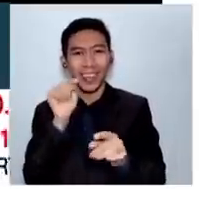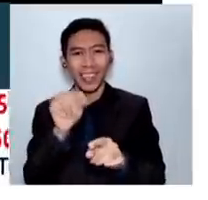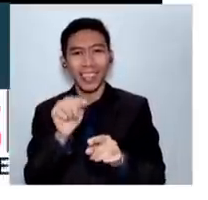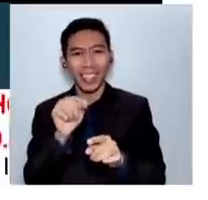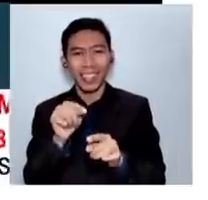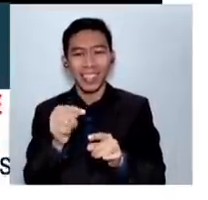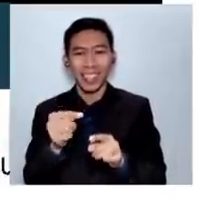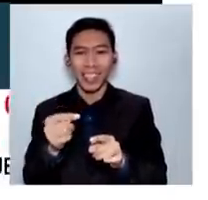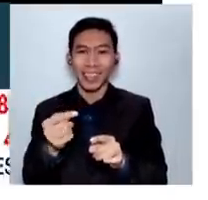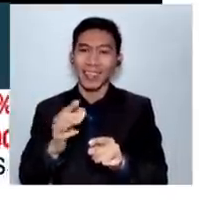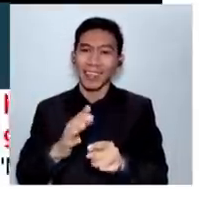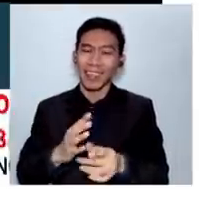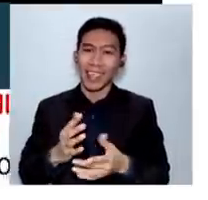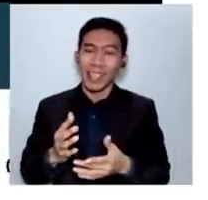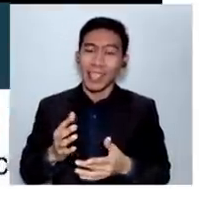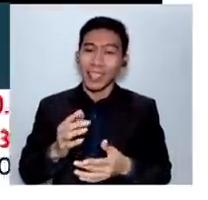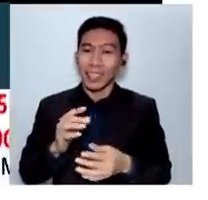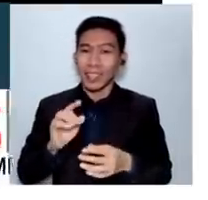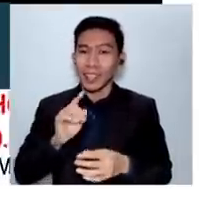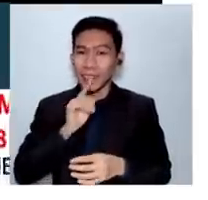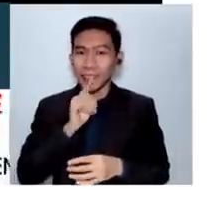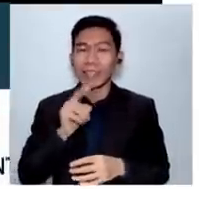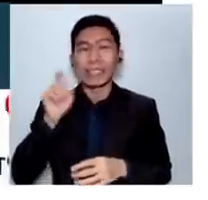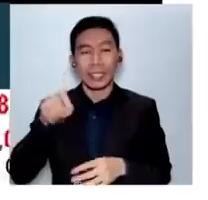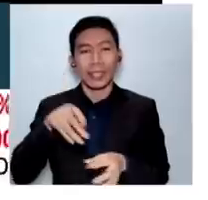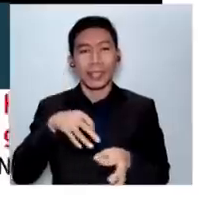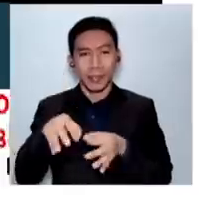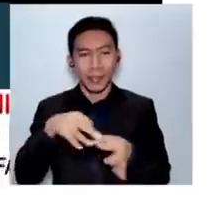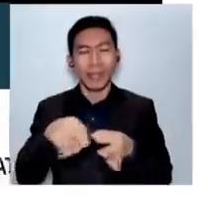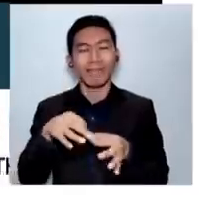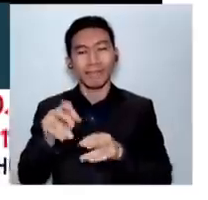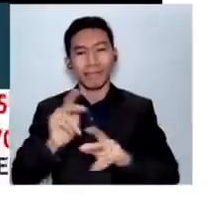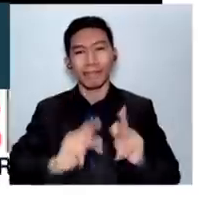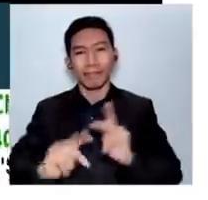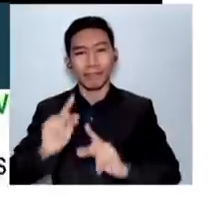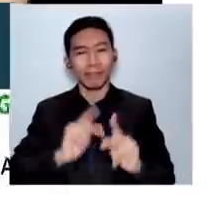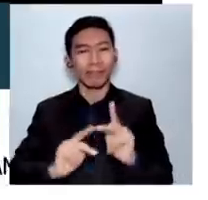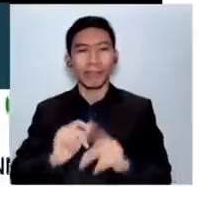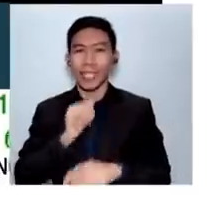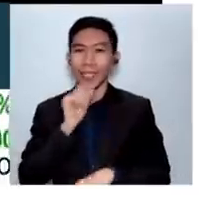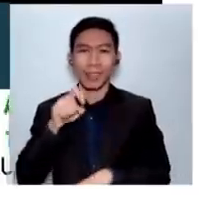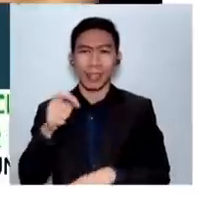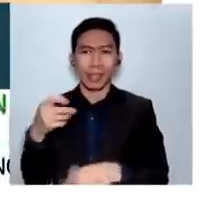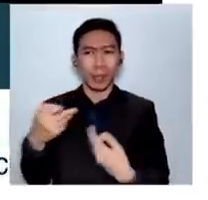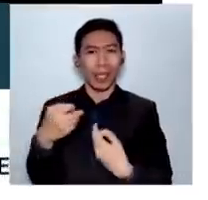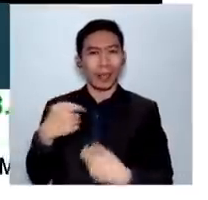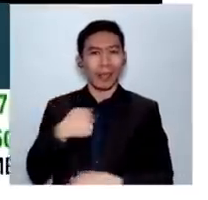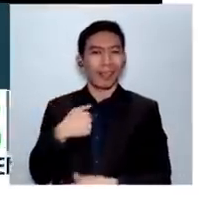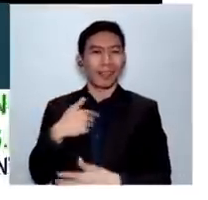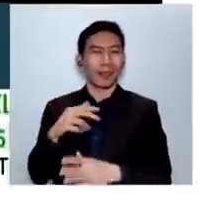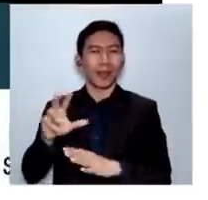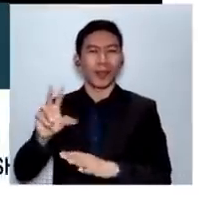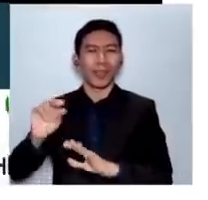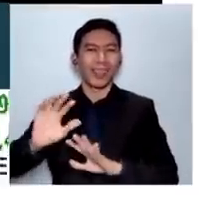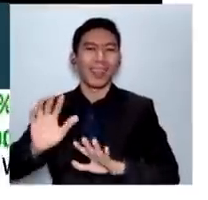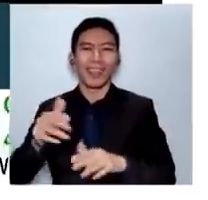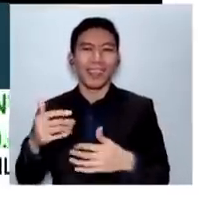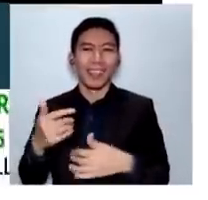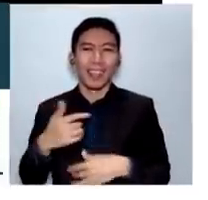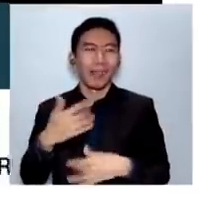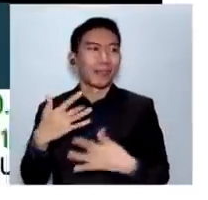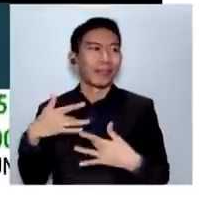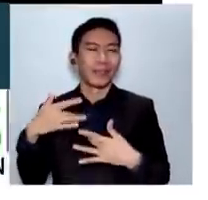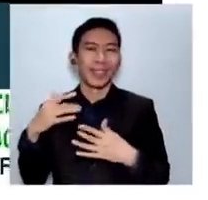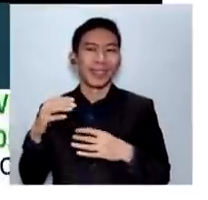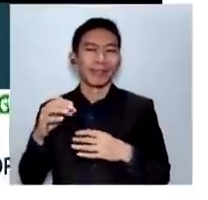So they have to explain to their audience. They do not have to explain to us. Kasi, I mean, wala naman kami yung pakialam